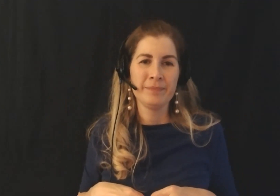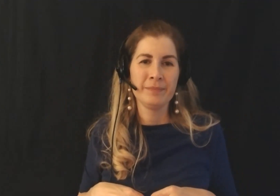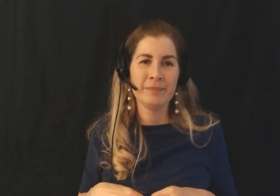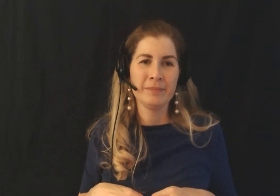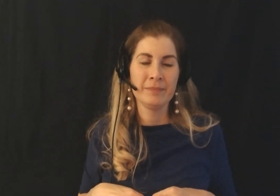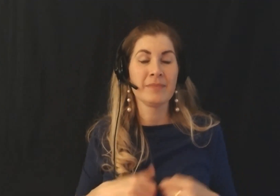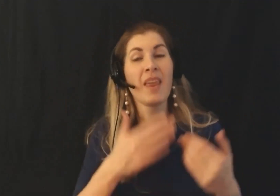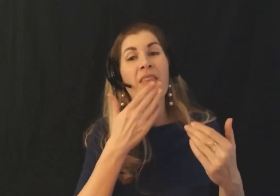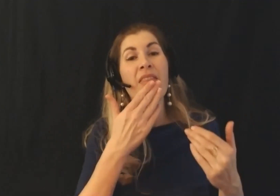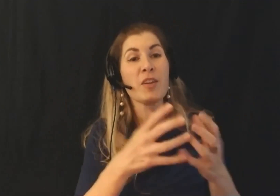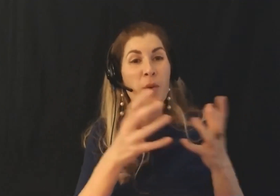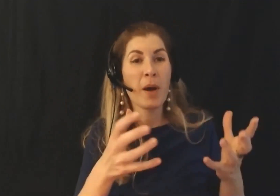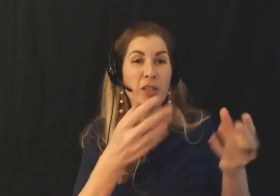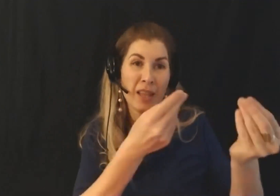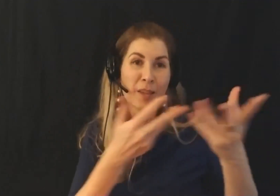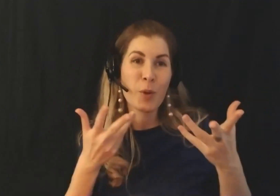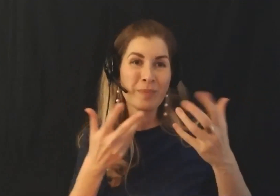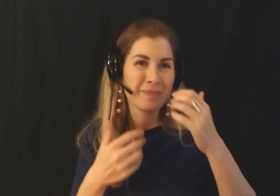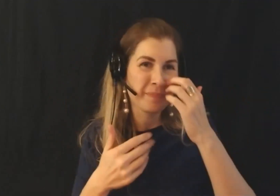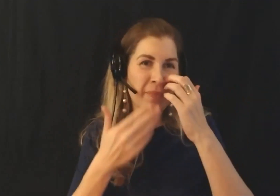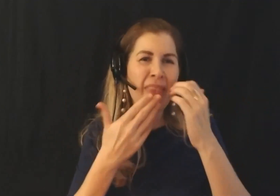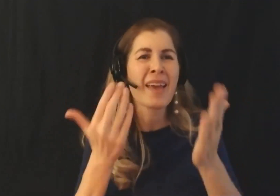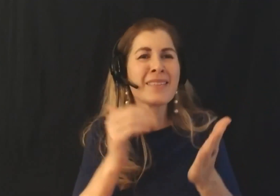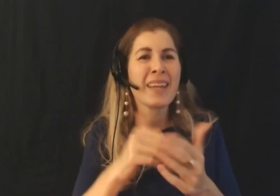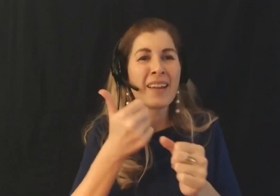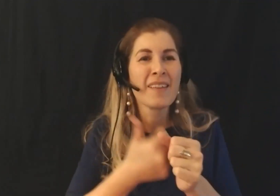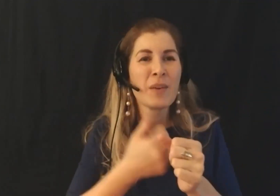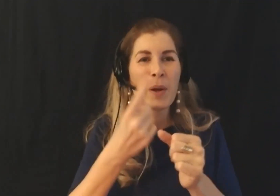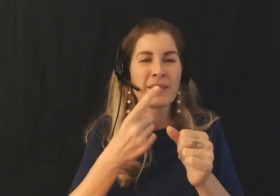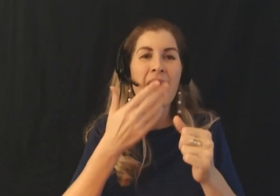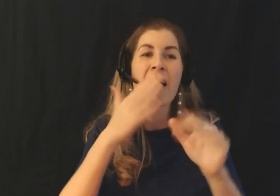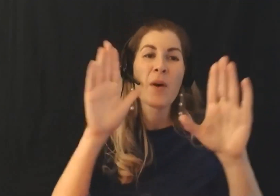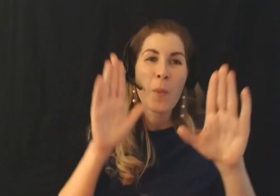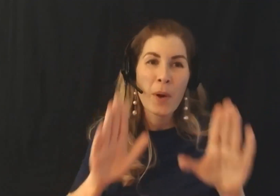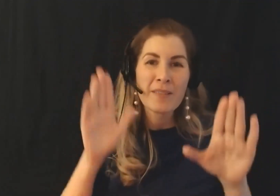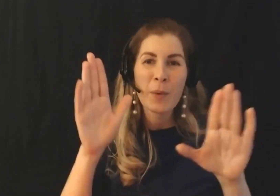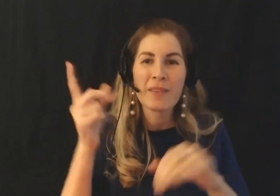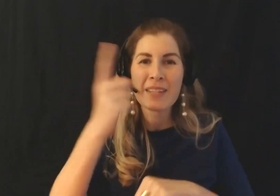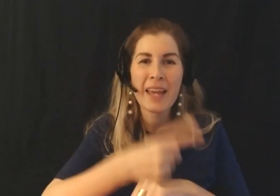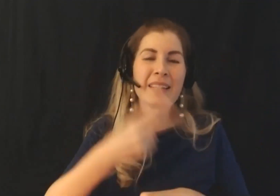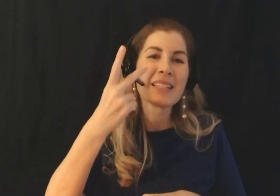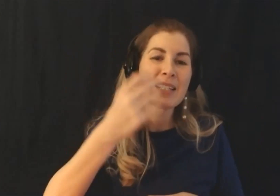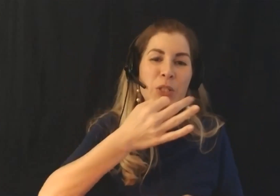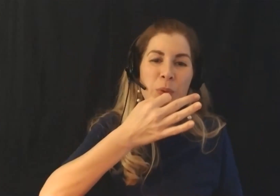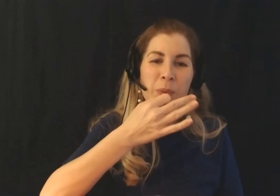Thank you so much for that FYI. And thanks again, everyone. Have a wonderful rest of your day and see you soon.